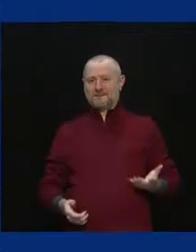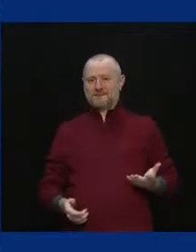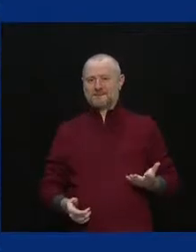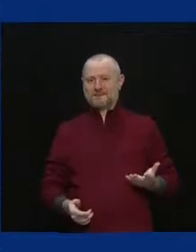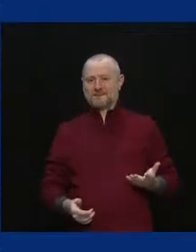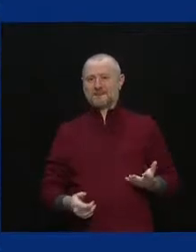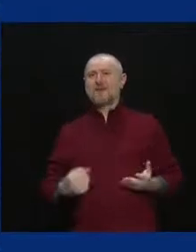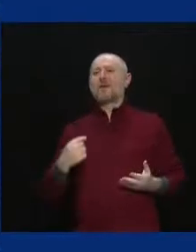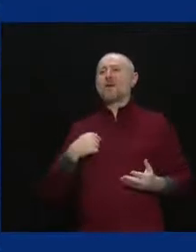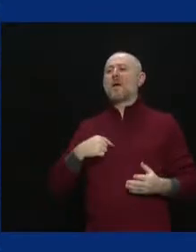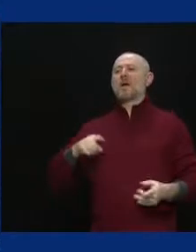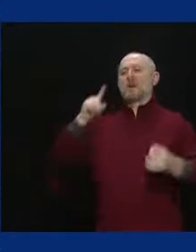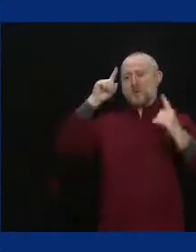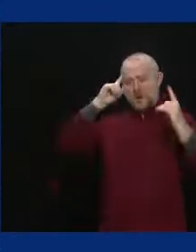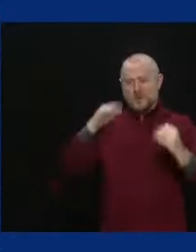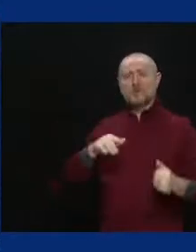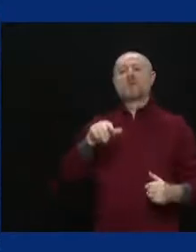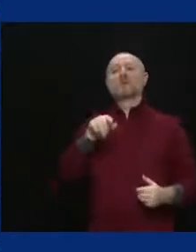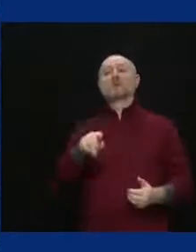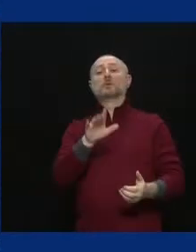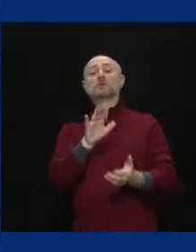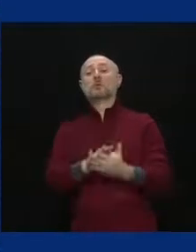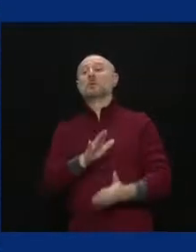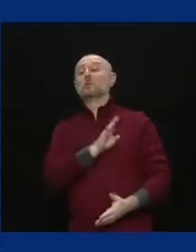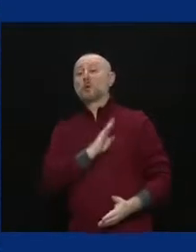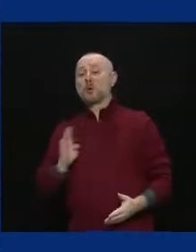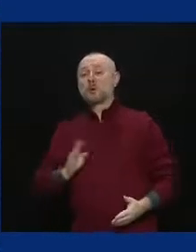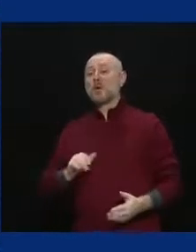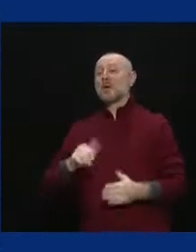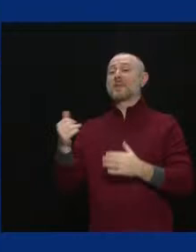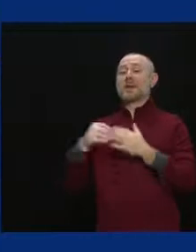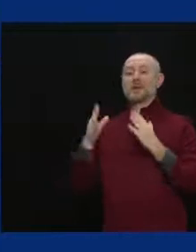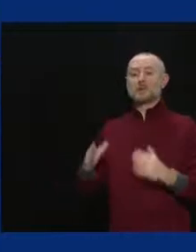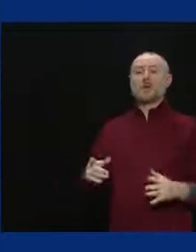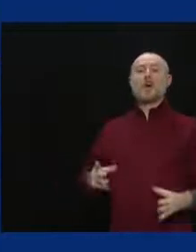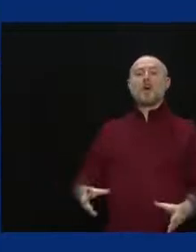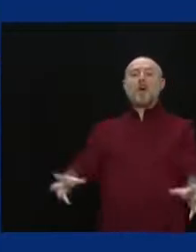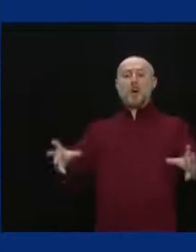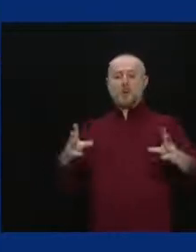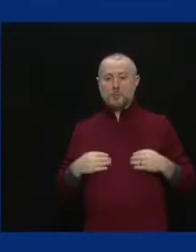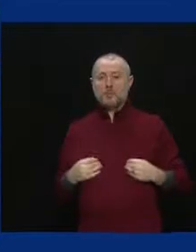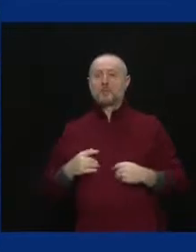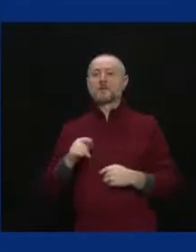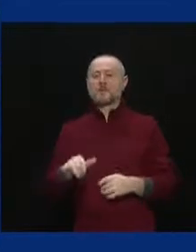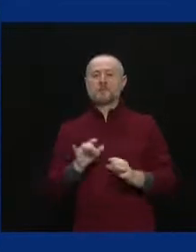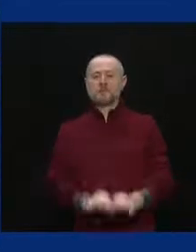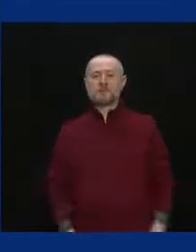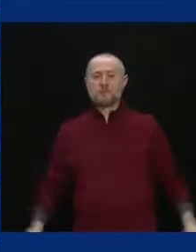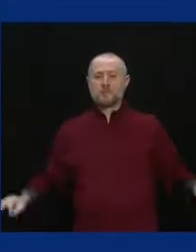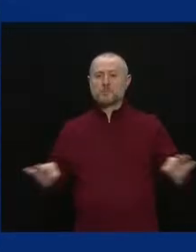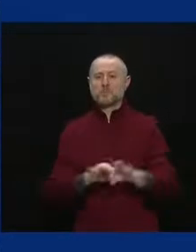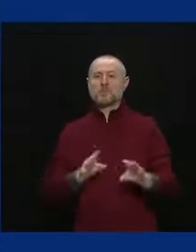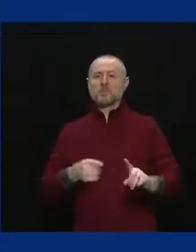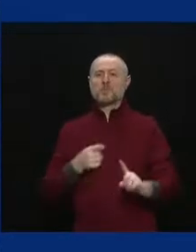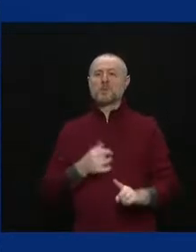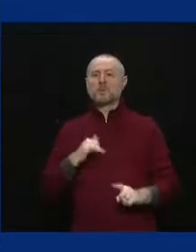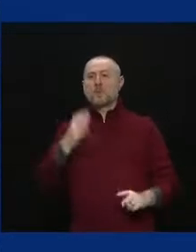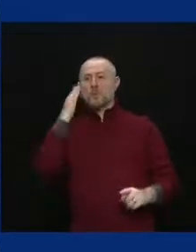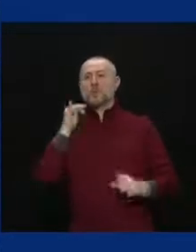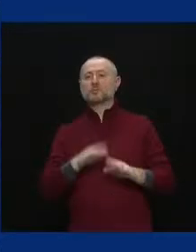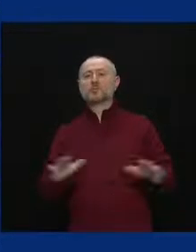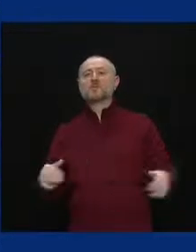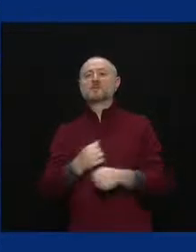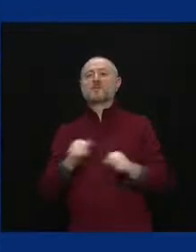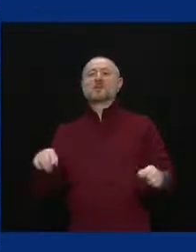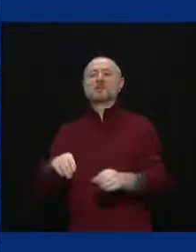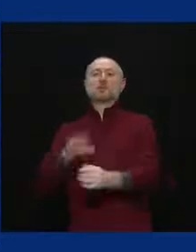fully expect school boards and other leaders to recognize how important this has been and why our children are safer. We're seeing